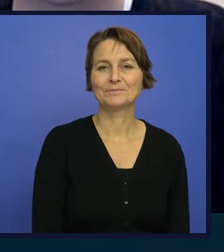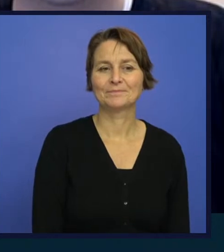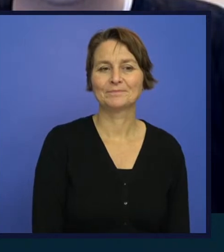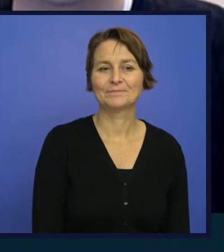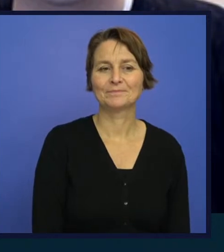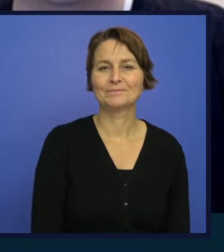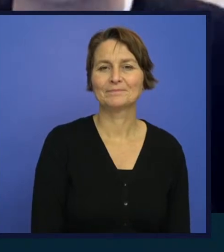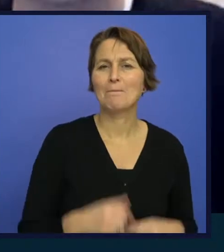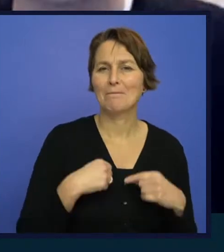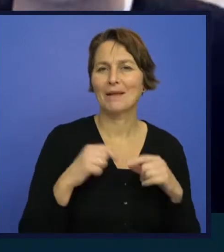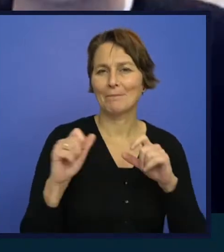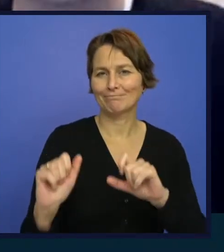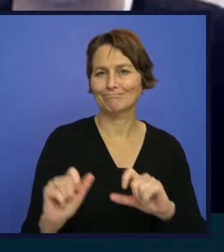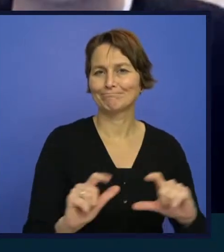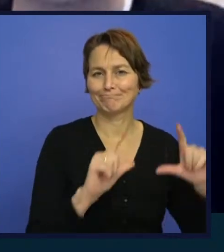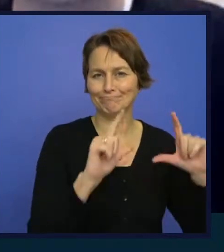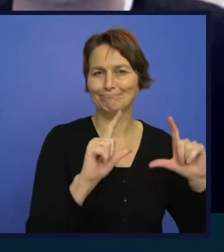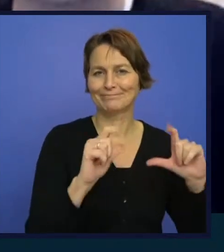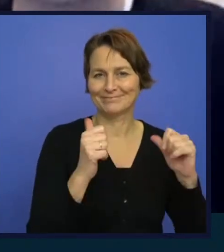here, and